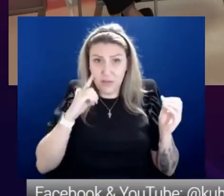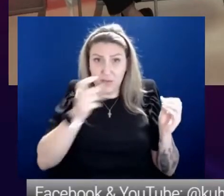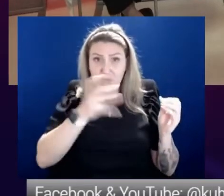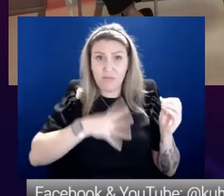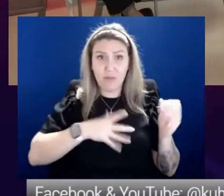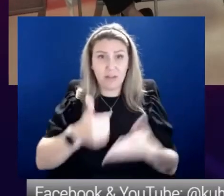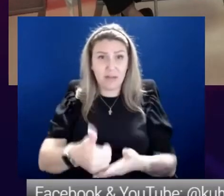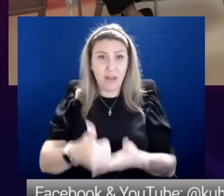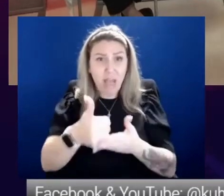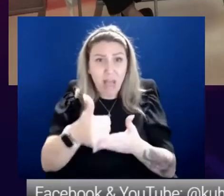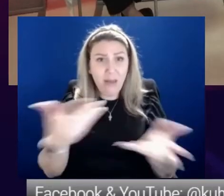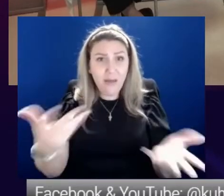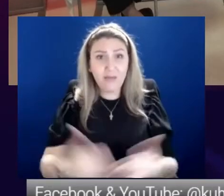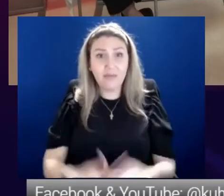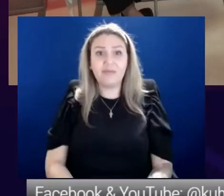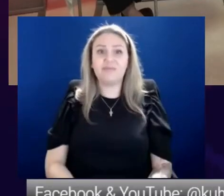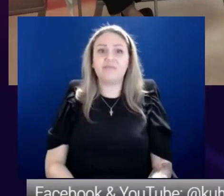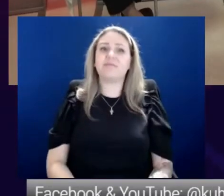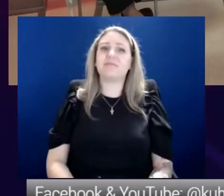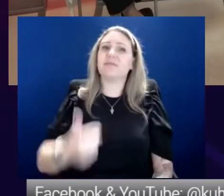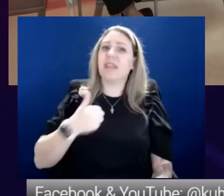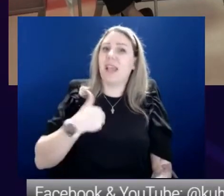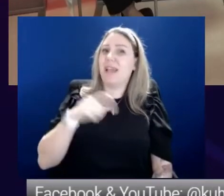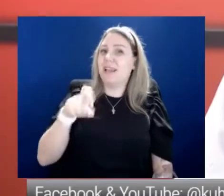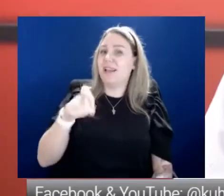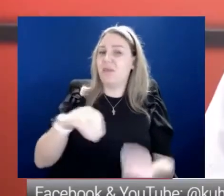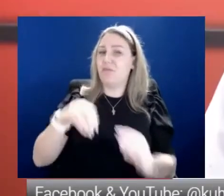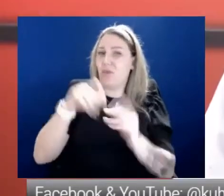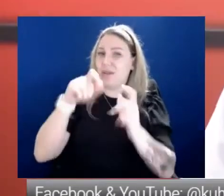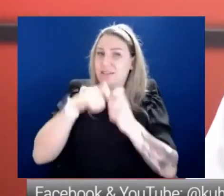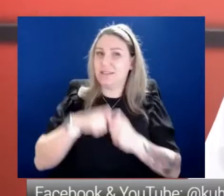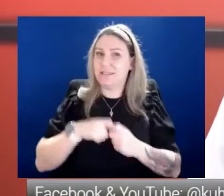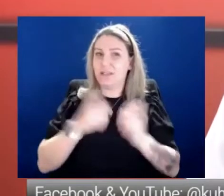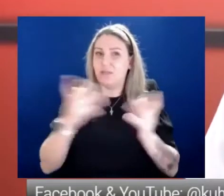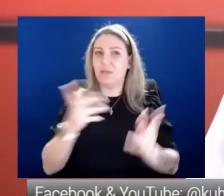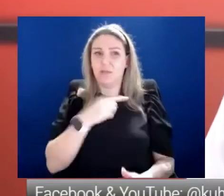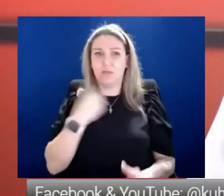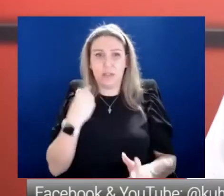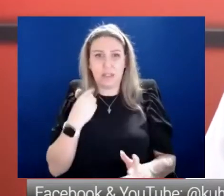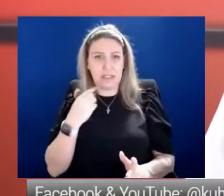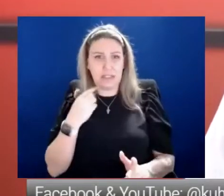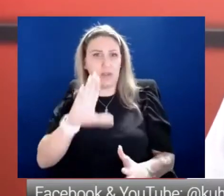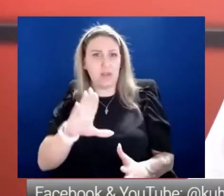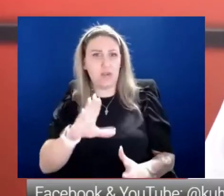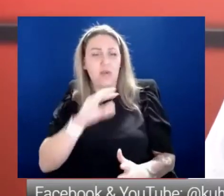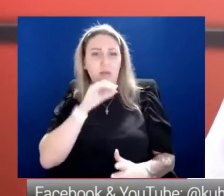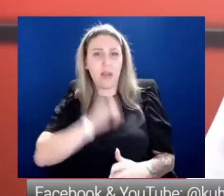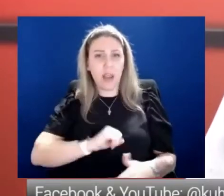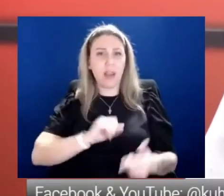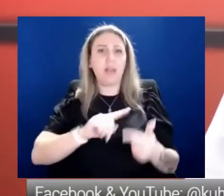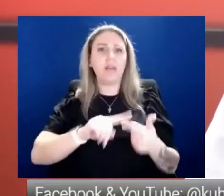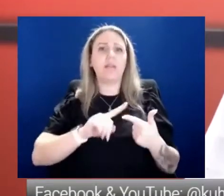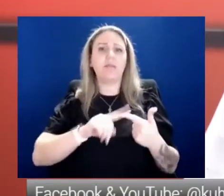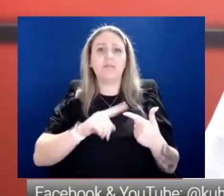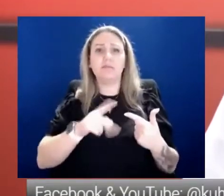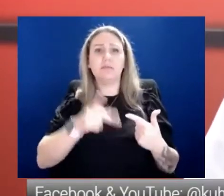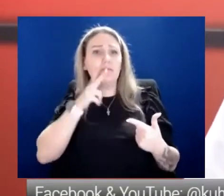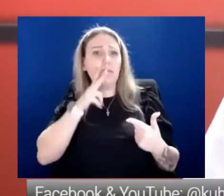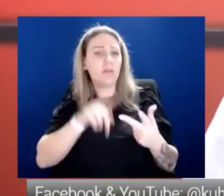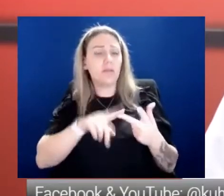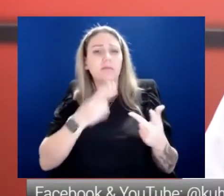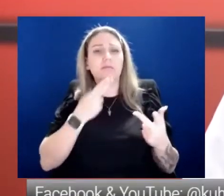Thompson? I would need a few more details. Okay. One, what are their risk profile? Kind of their ages, do they smoke, do they have diabetes, or they